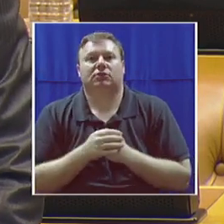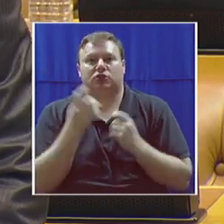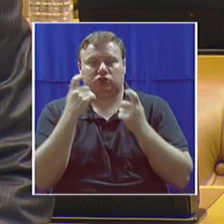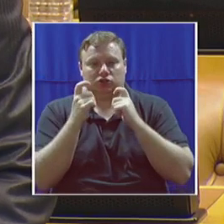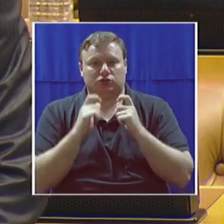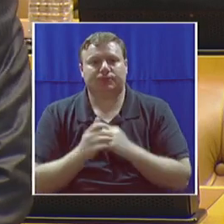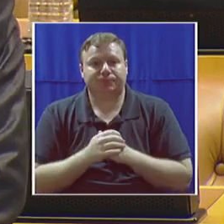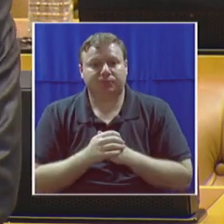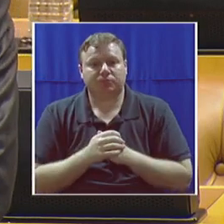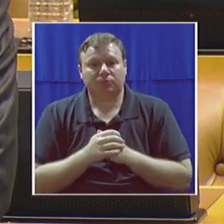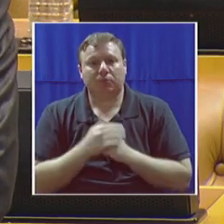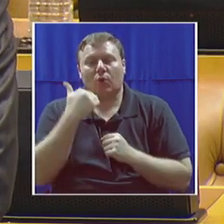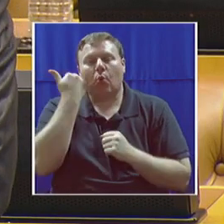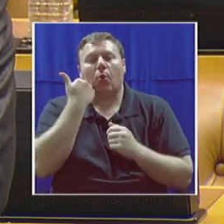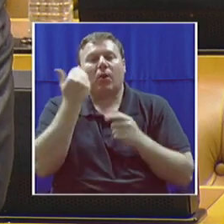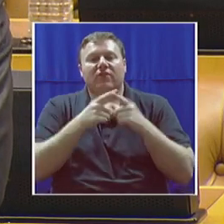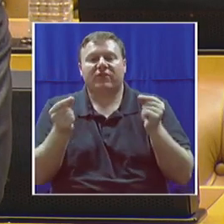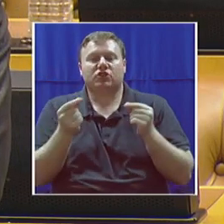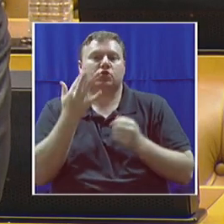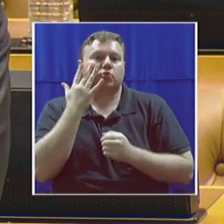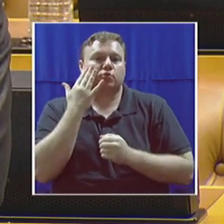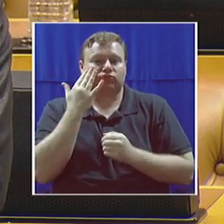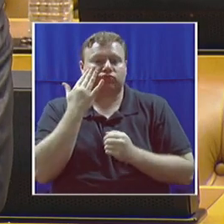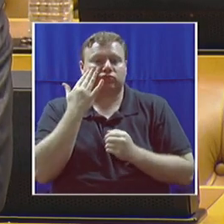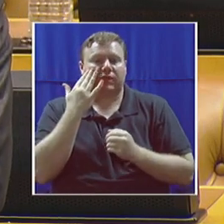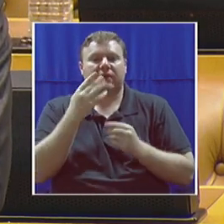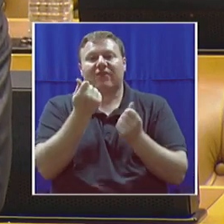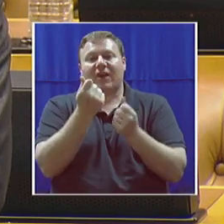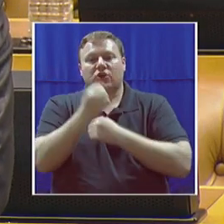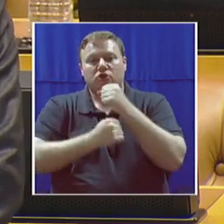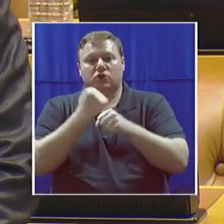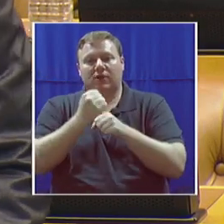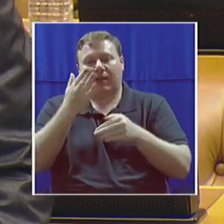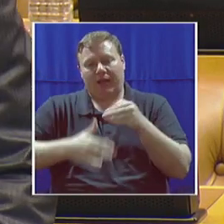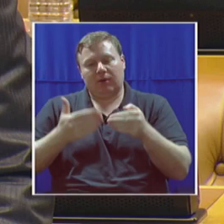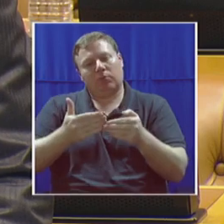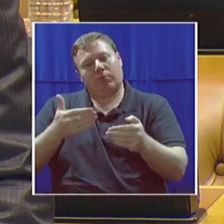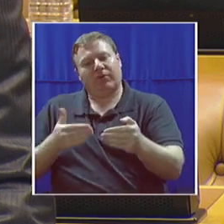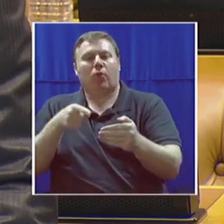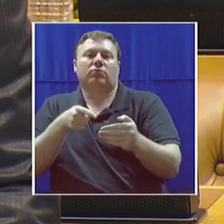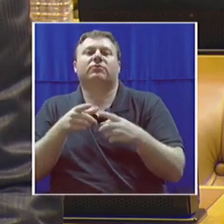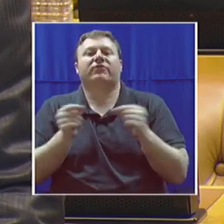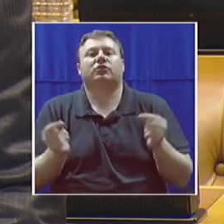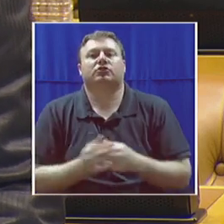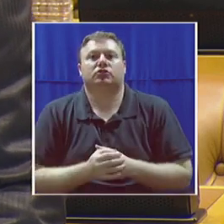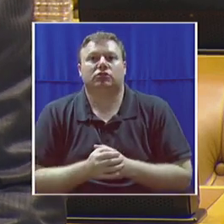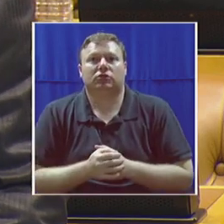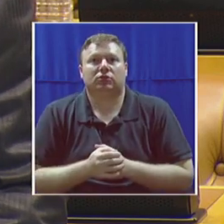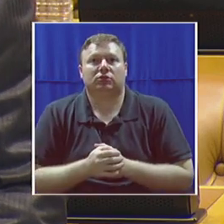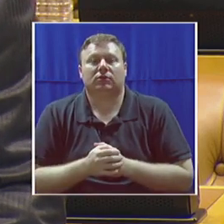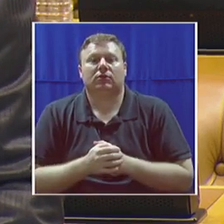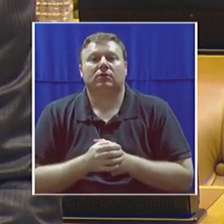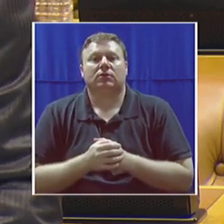end of the financial year we should have done with that and have come to Parliament and in terms of the employment